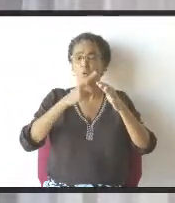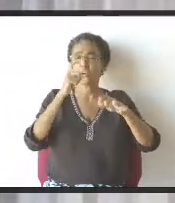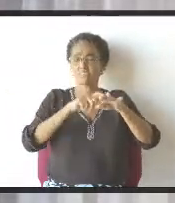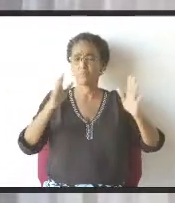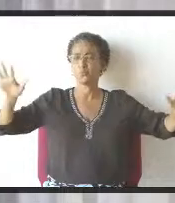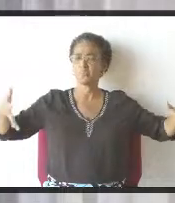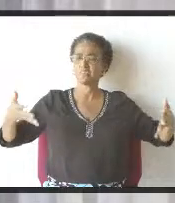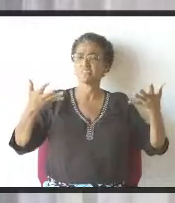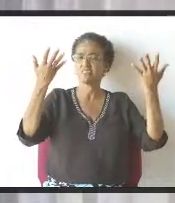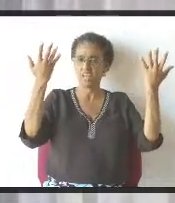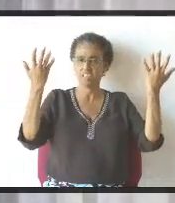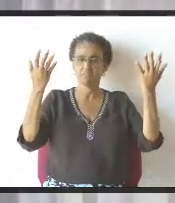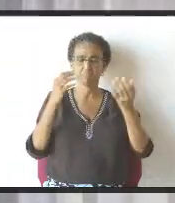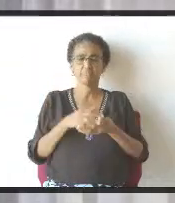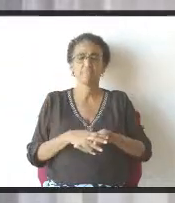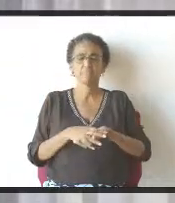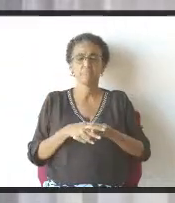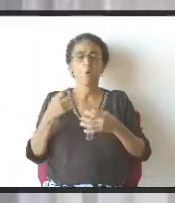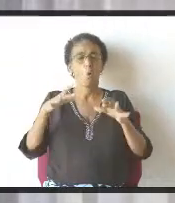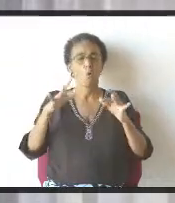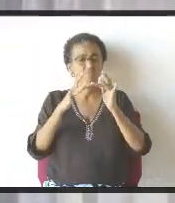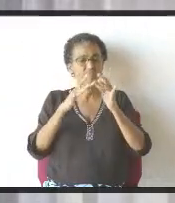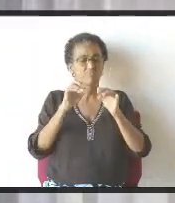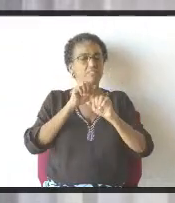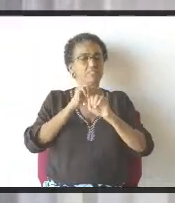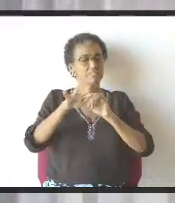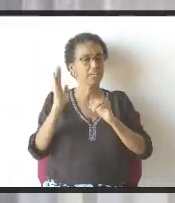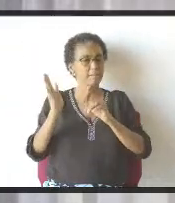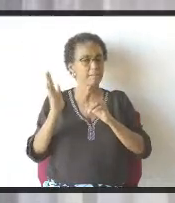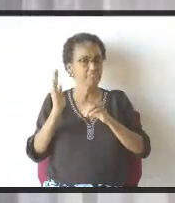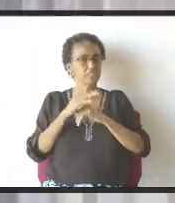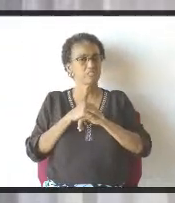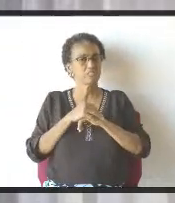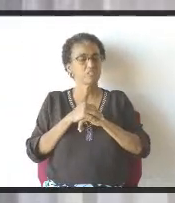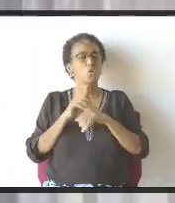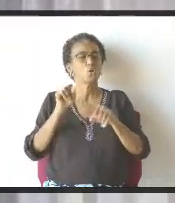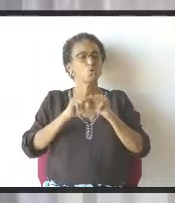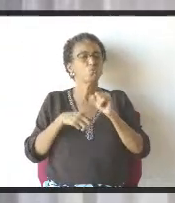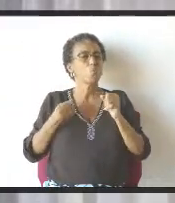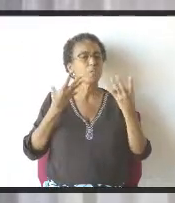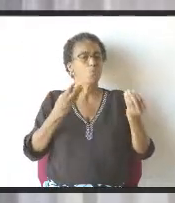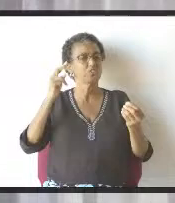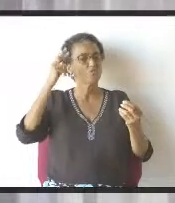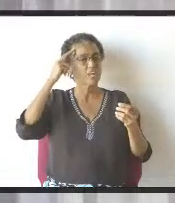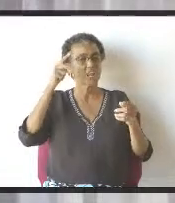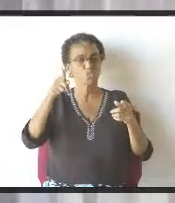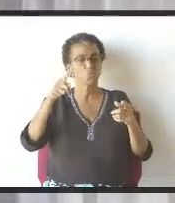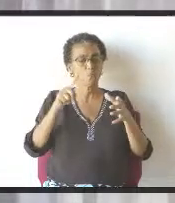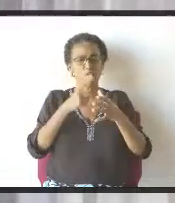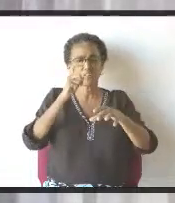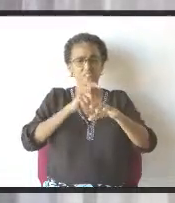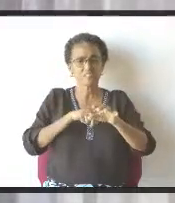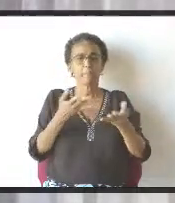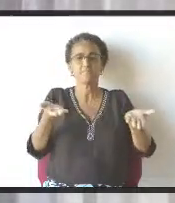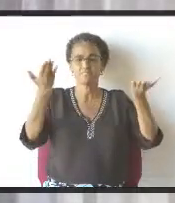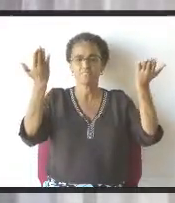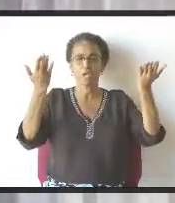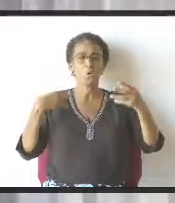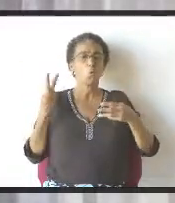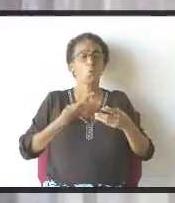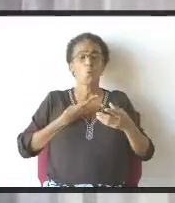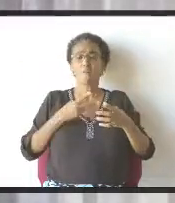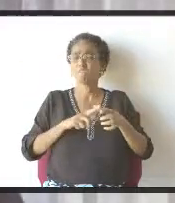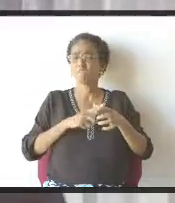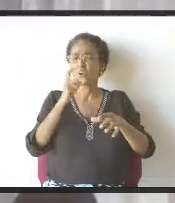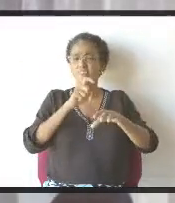moment or indicate in the chat. We'd like to recognize you by singing this welcome song for you. Anyone like that today? Your very first time on a